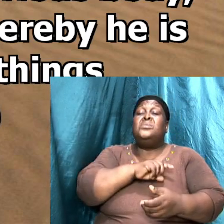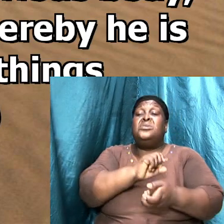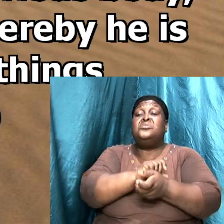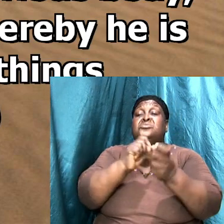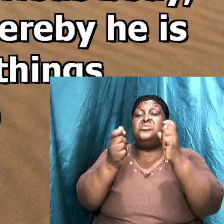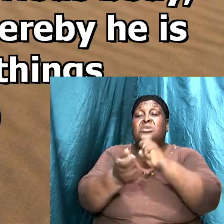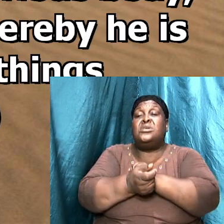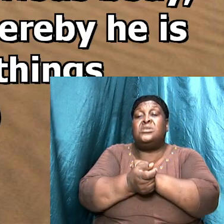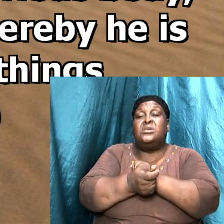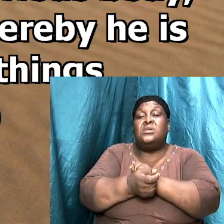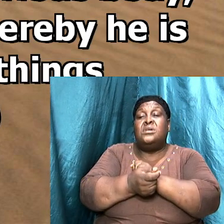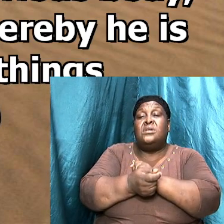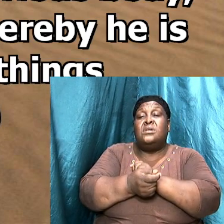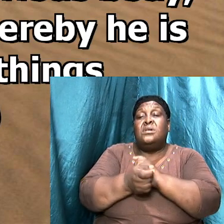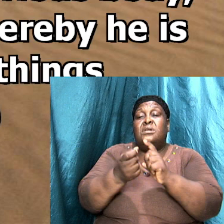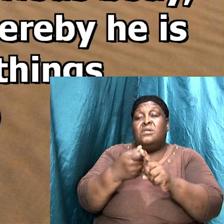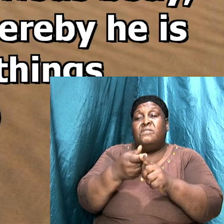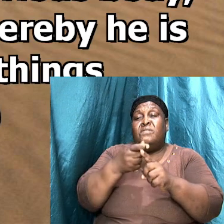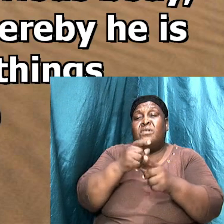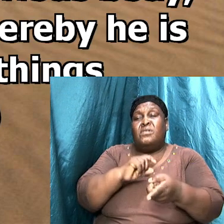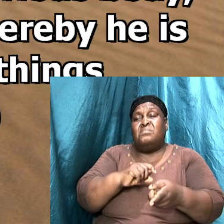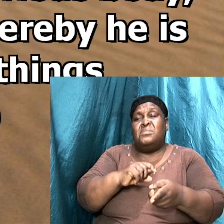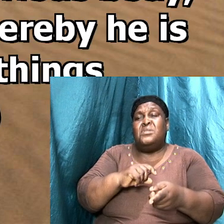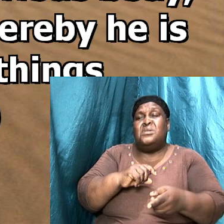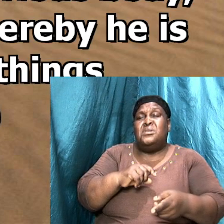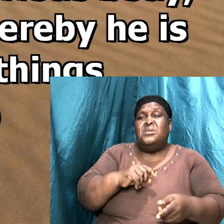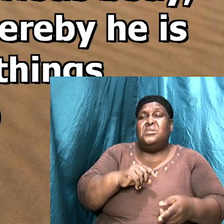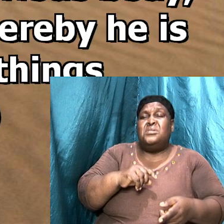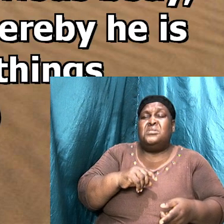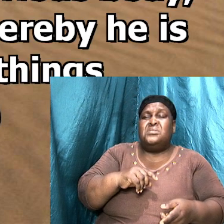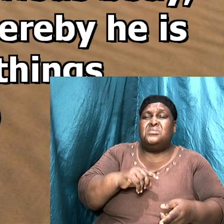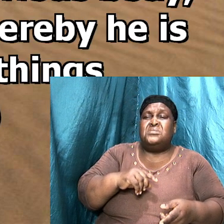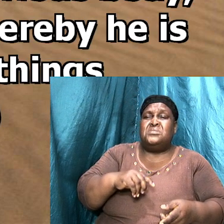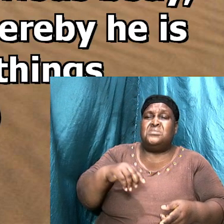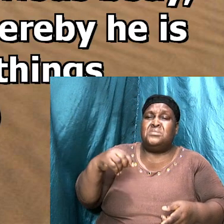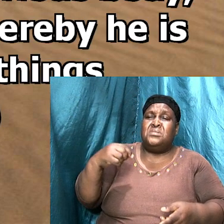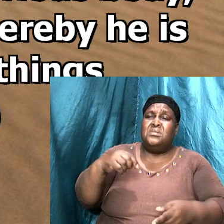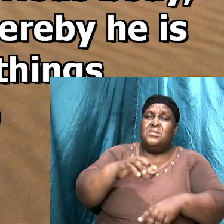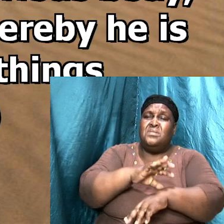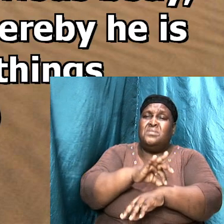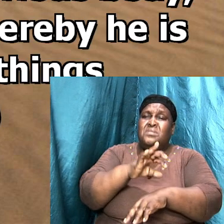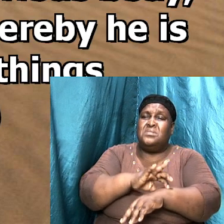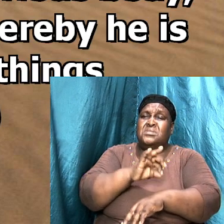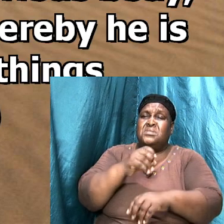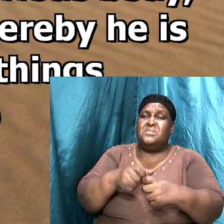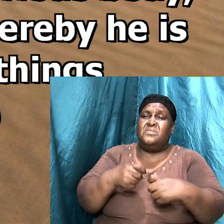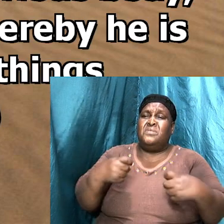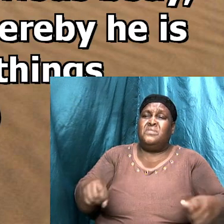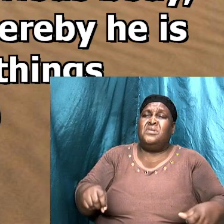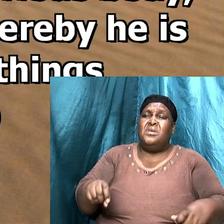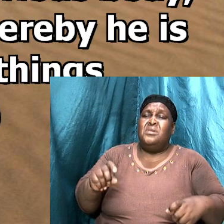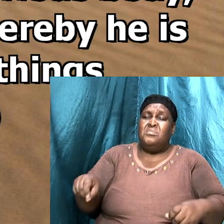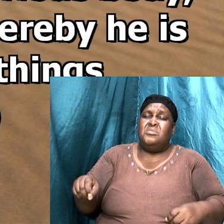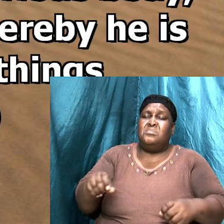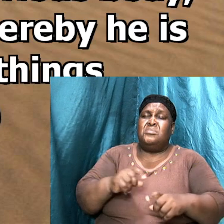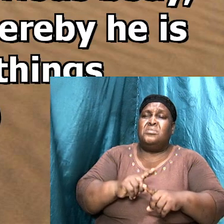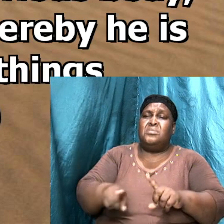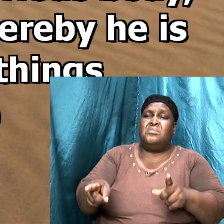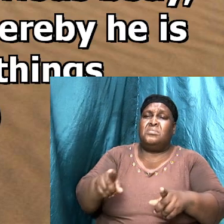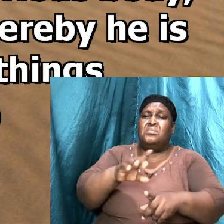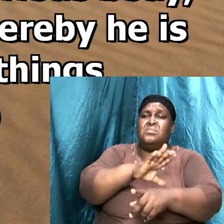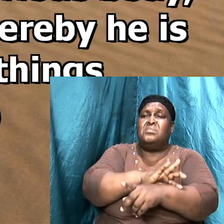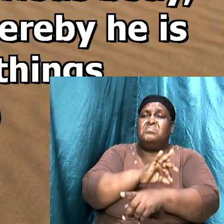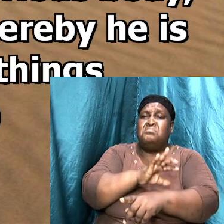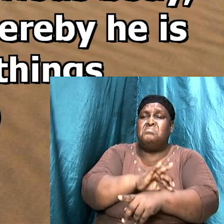from this for this corruptible must put on corruption and this mortal must put on